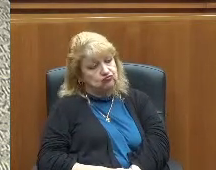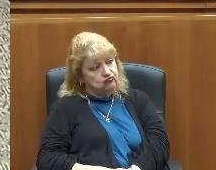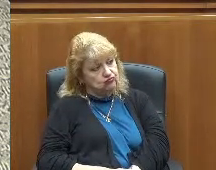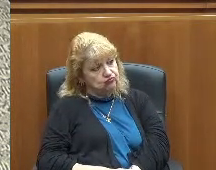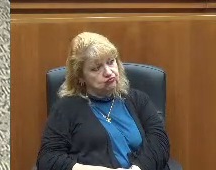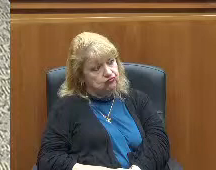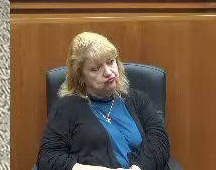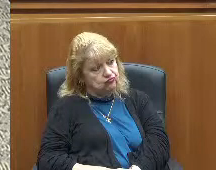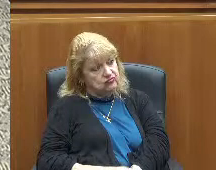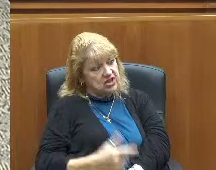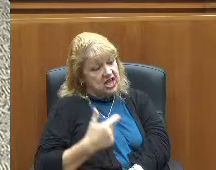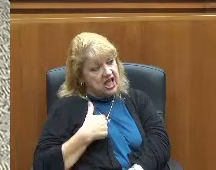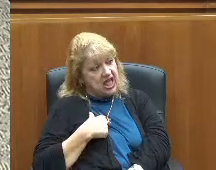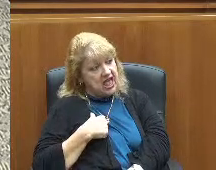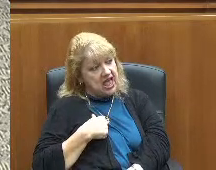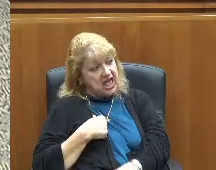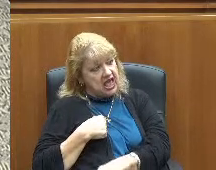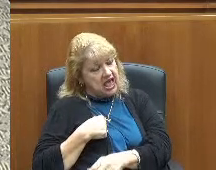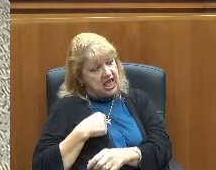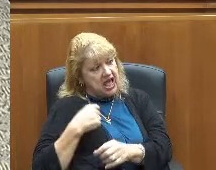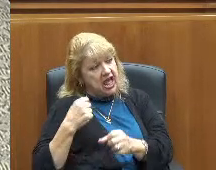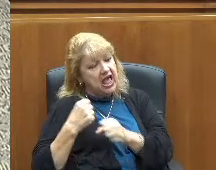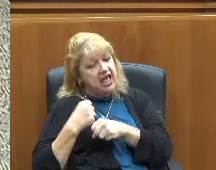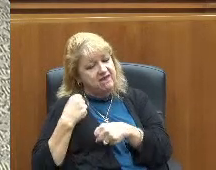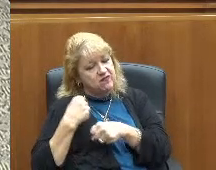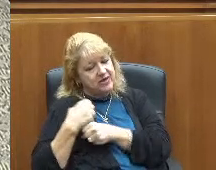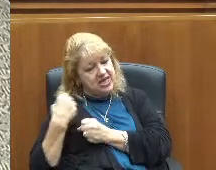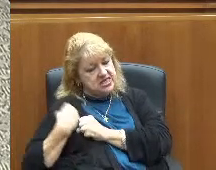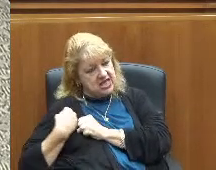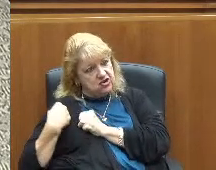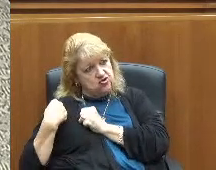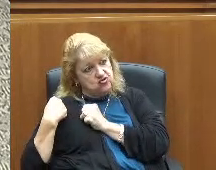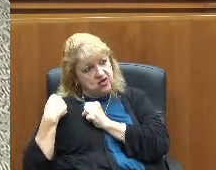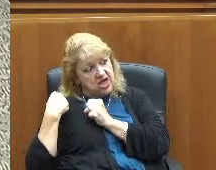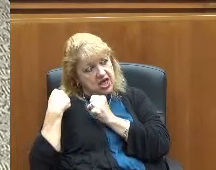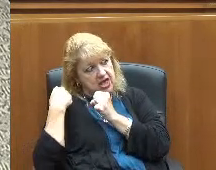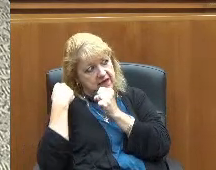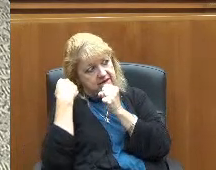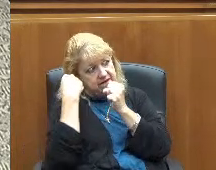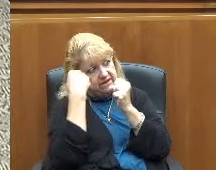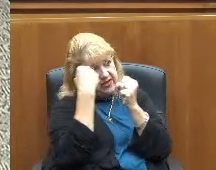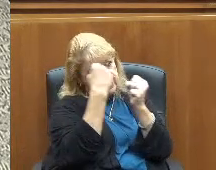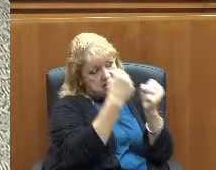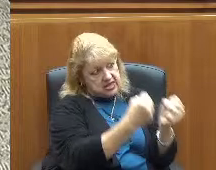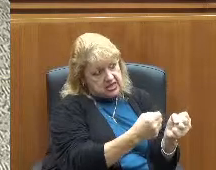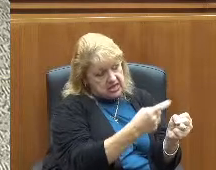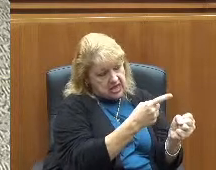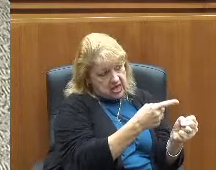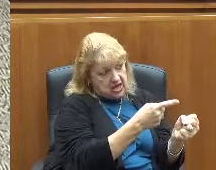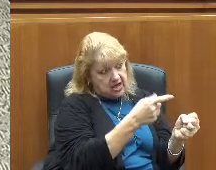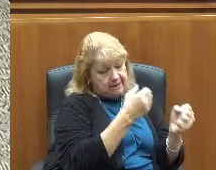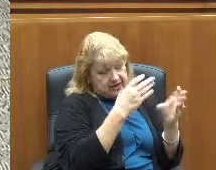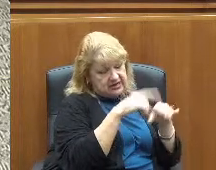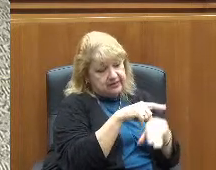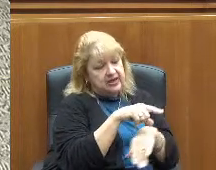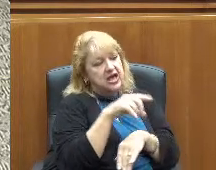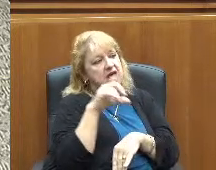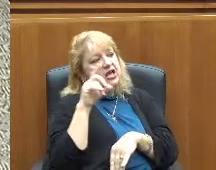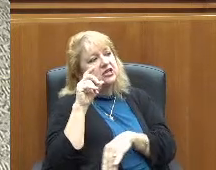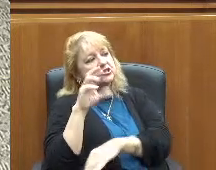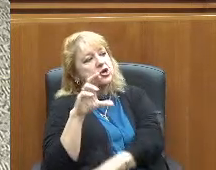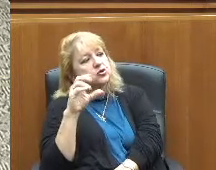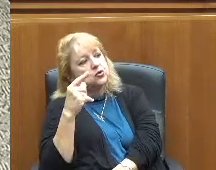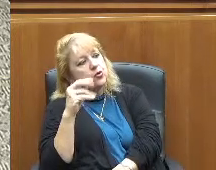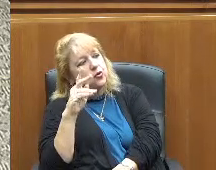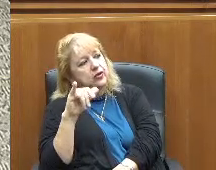Ms. Wolford, I've made the drive you're about to make many times. And so if you would like, I can call Dr. Gorey and request that he authorize